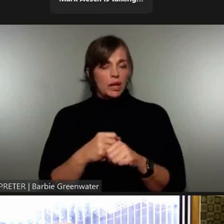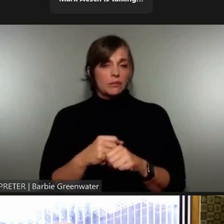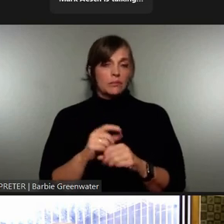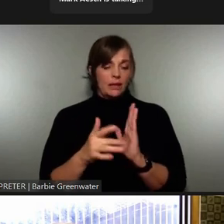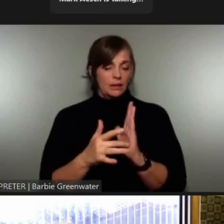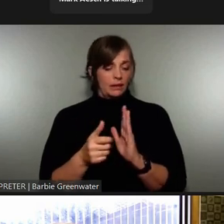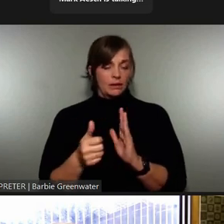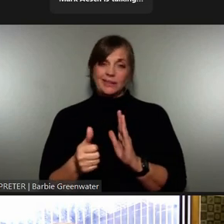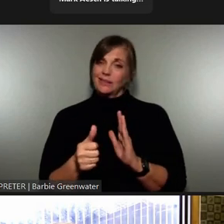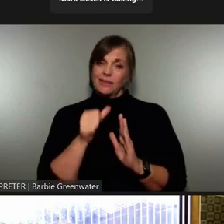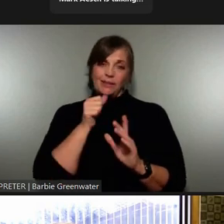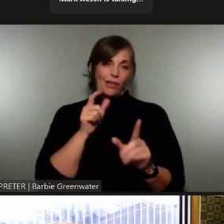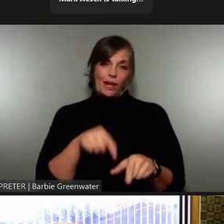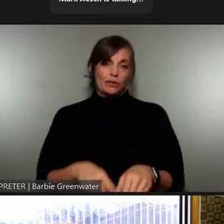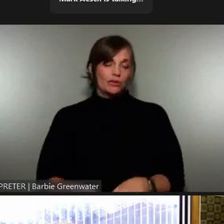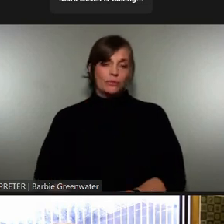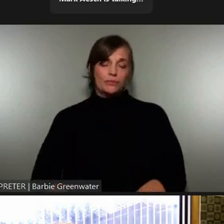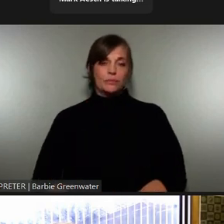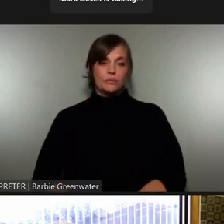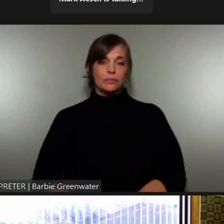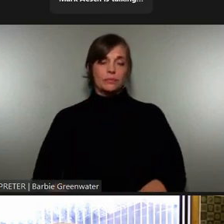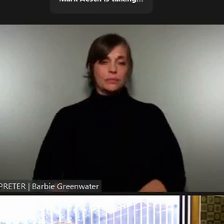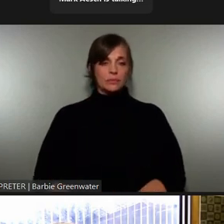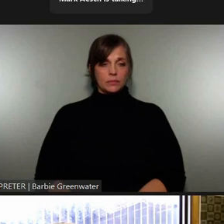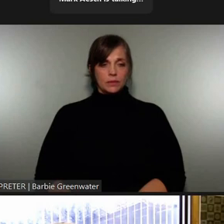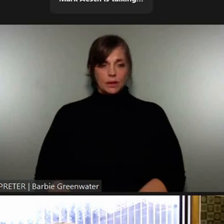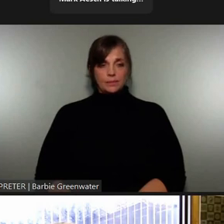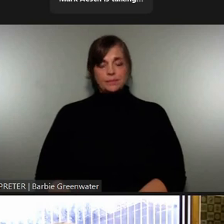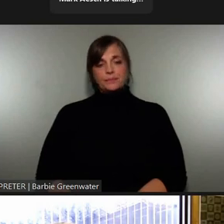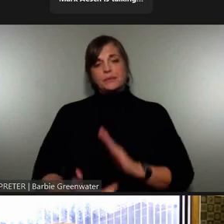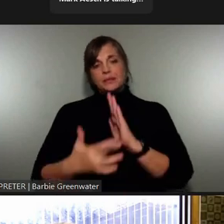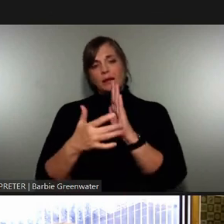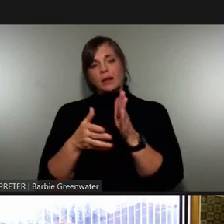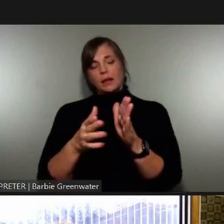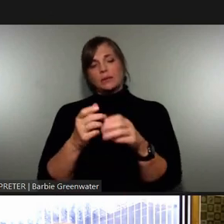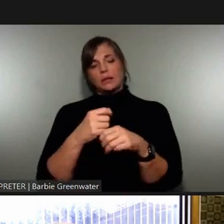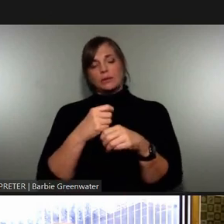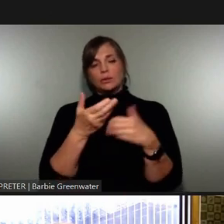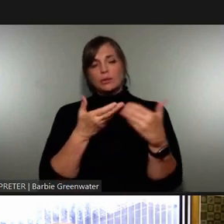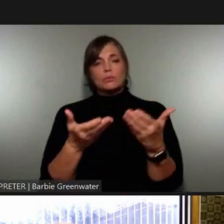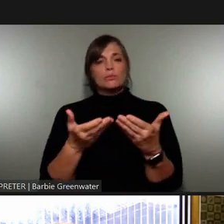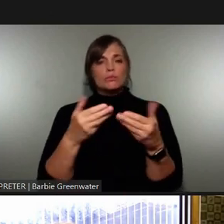itself isn't the answer. Technology allows you to bring greater value and make smarter decisions.